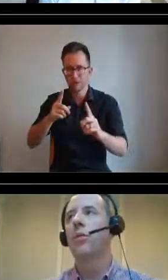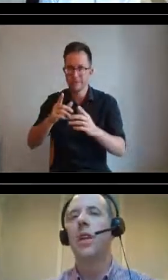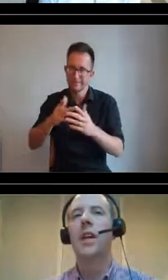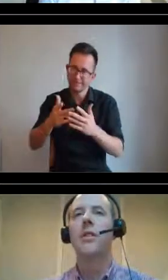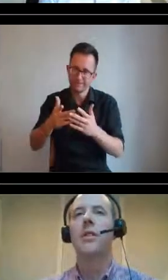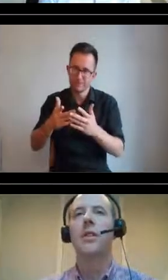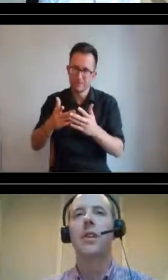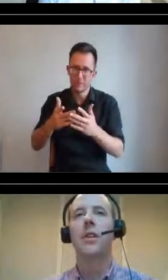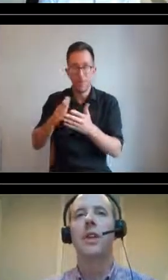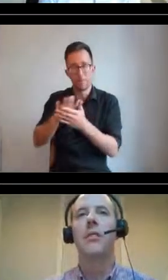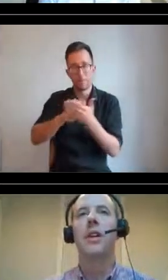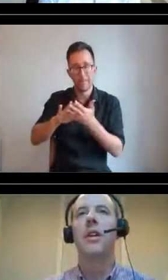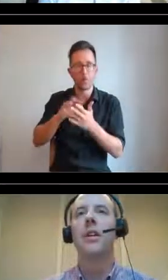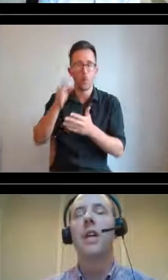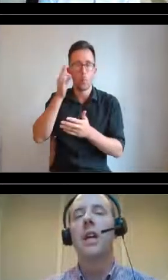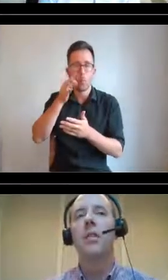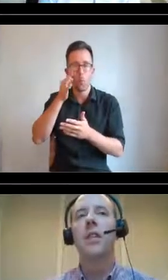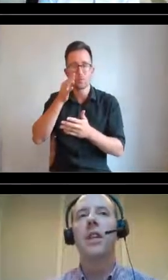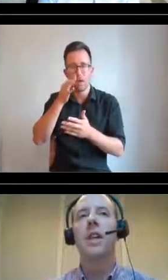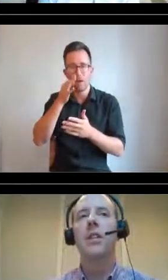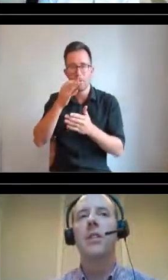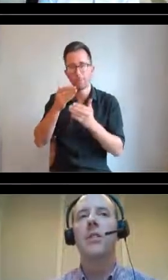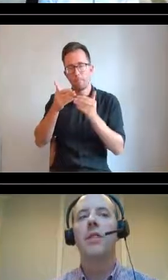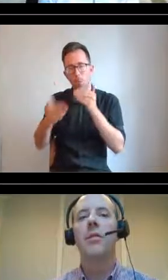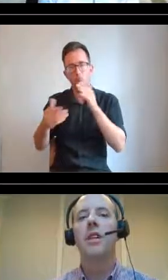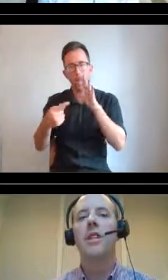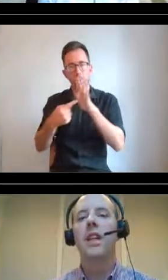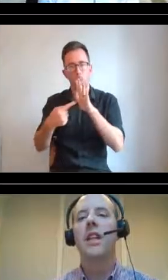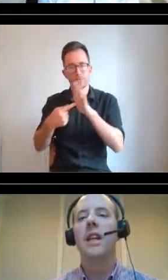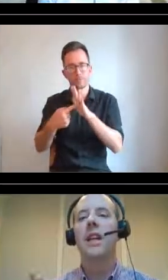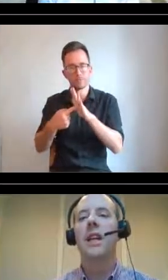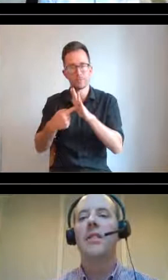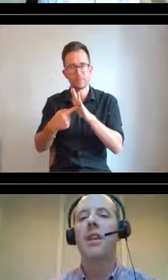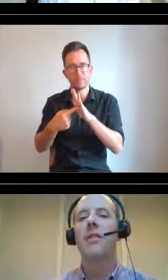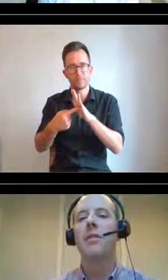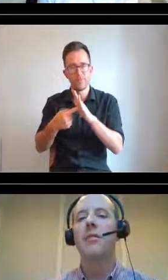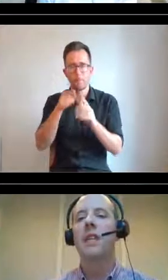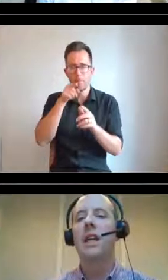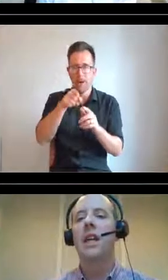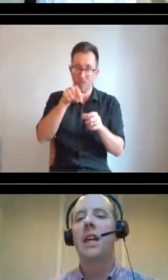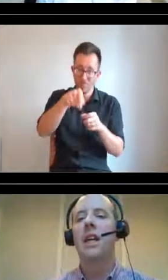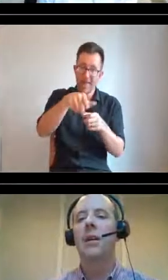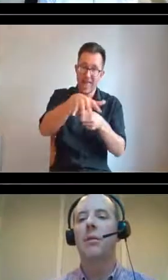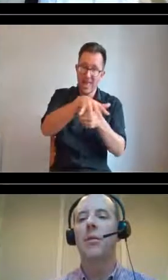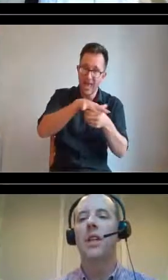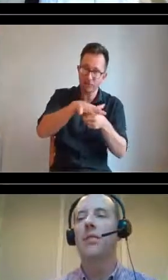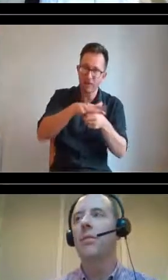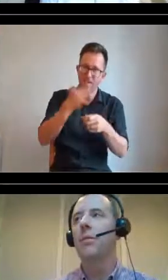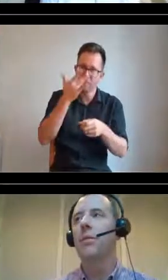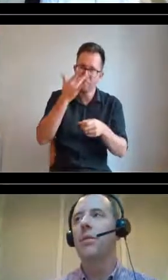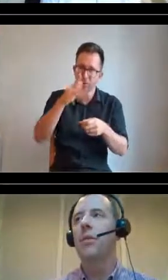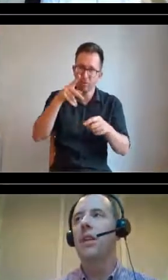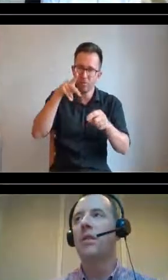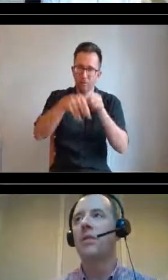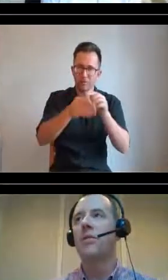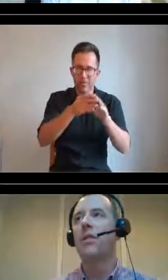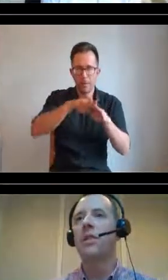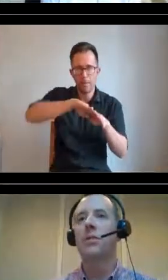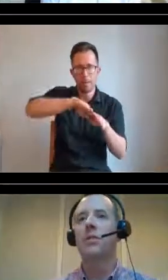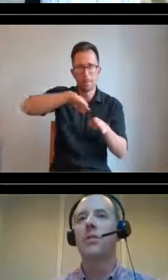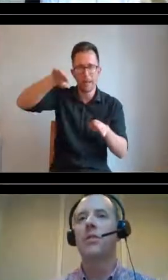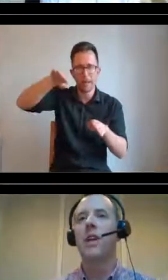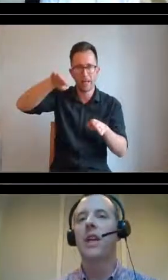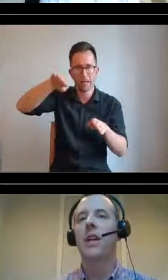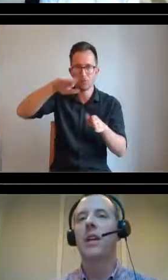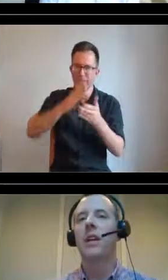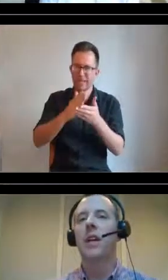watercourse won out on that regard. But the false cutting in that area was really to be used as a